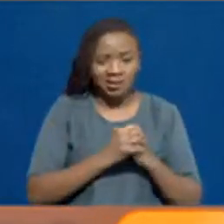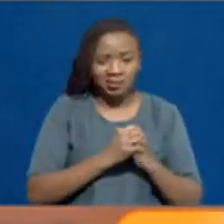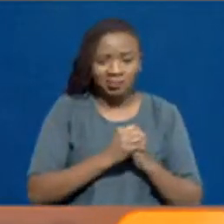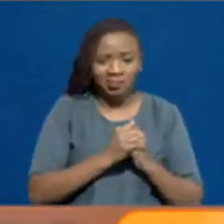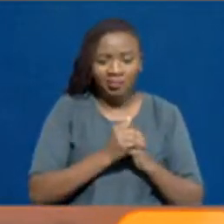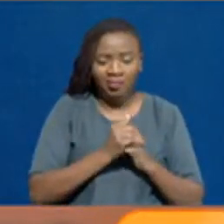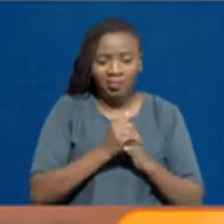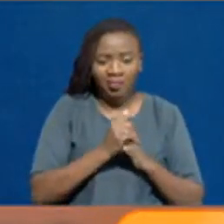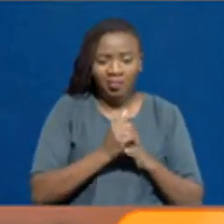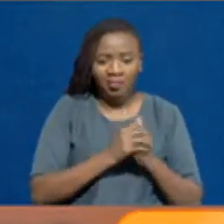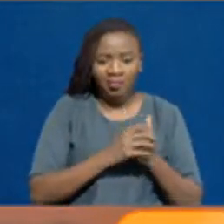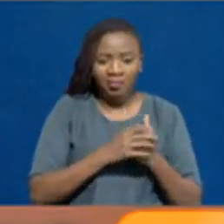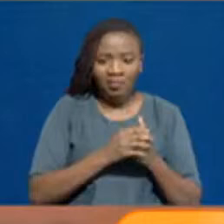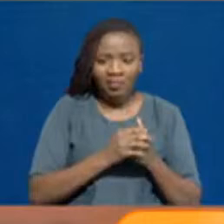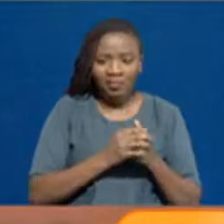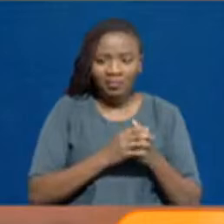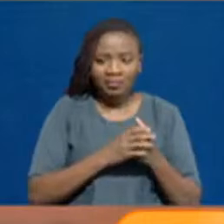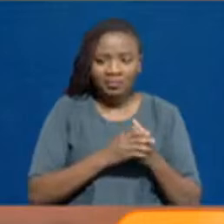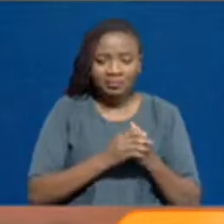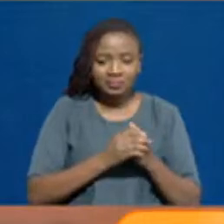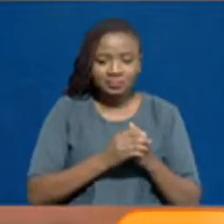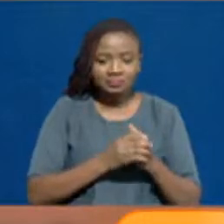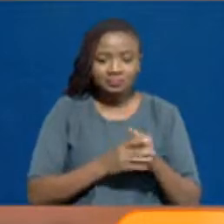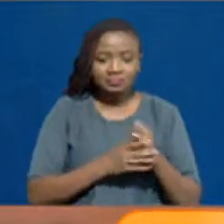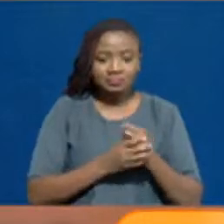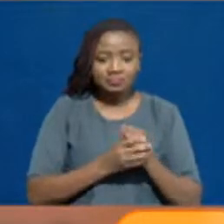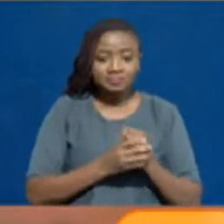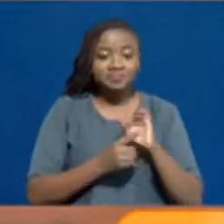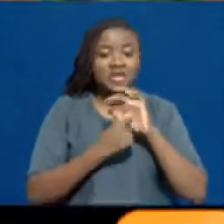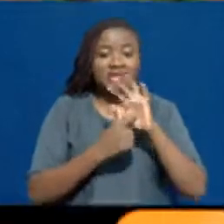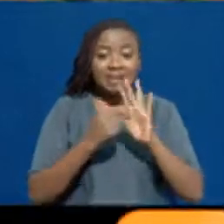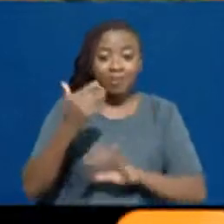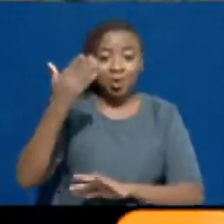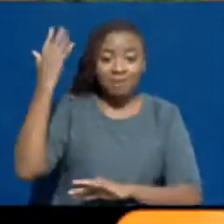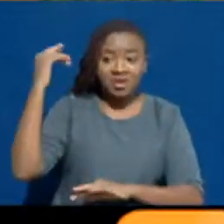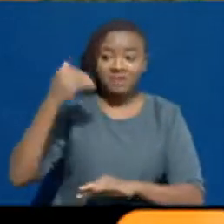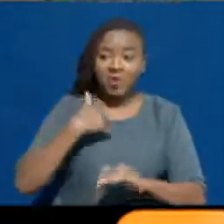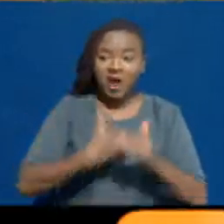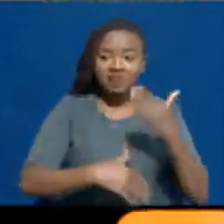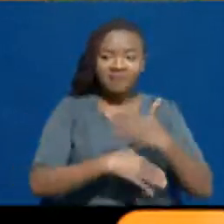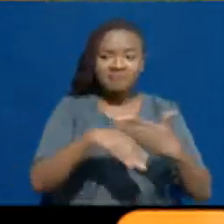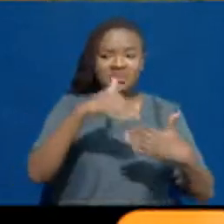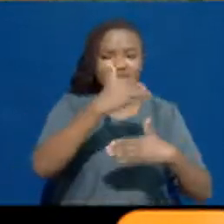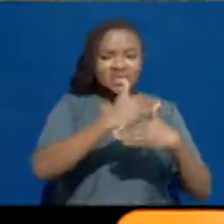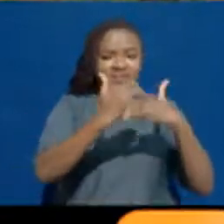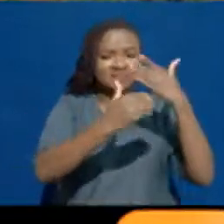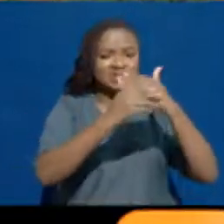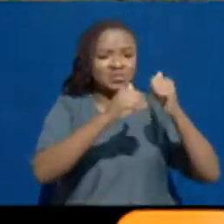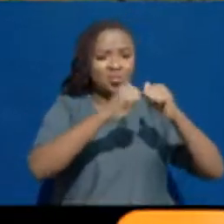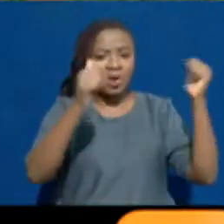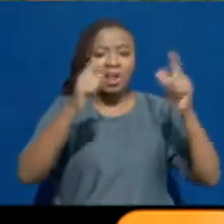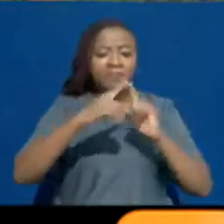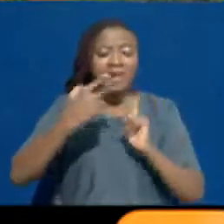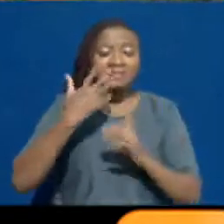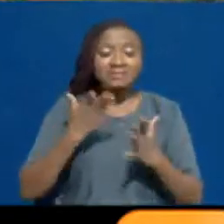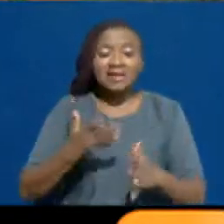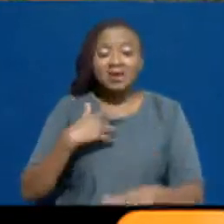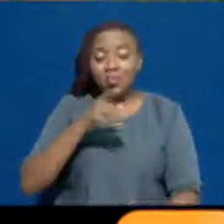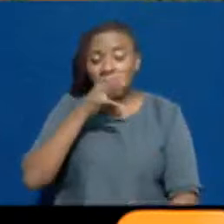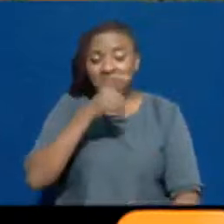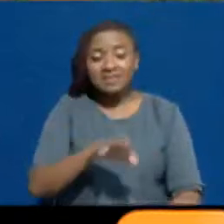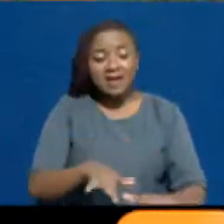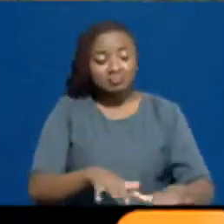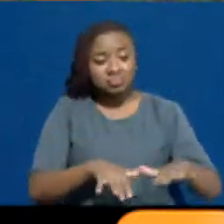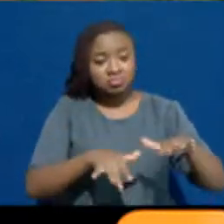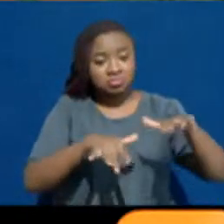Barely are you able to see roofs, especially for buildings that are short. So the